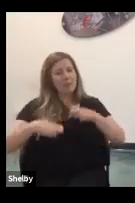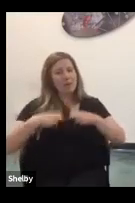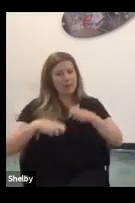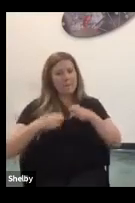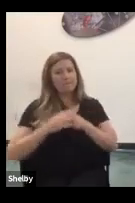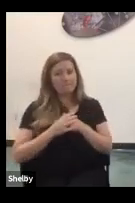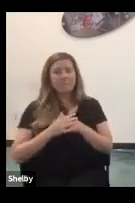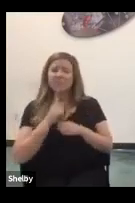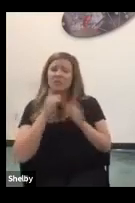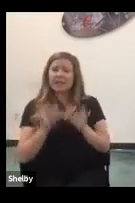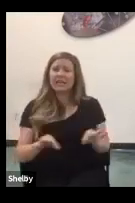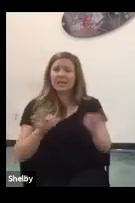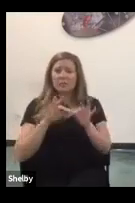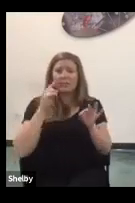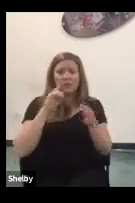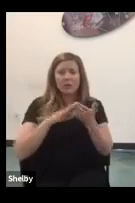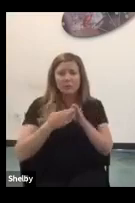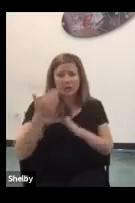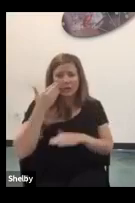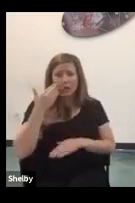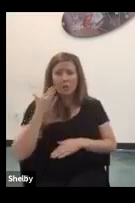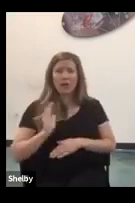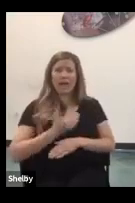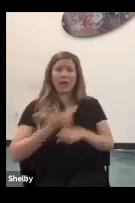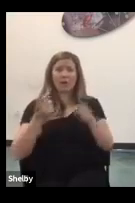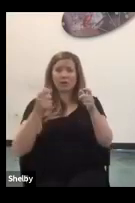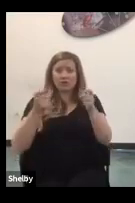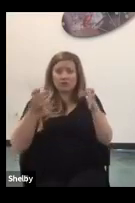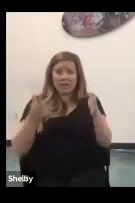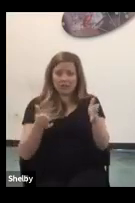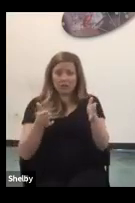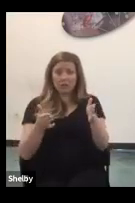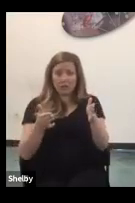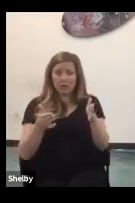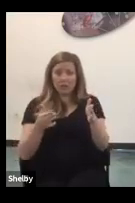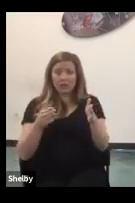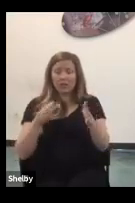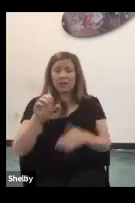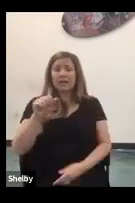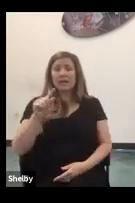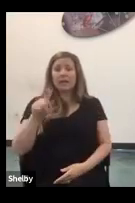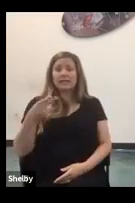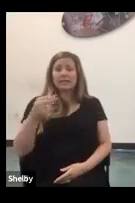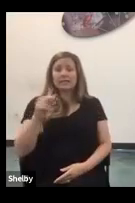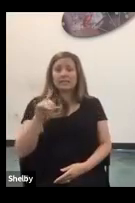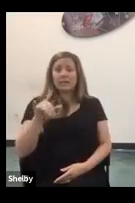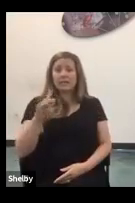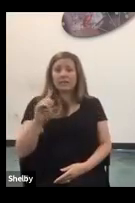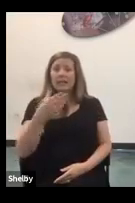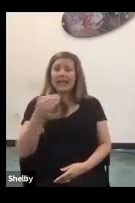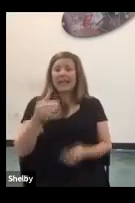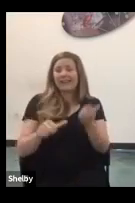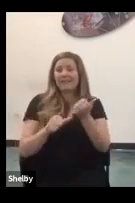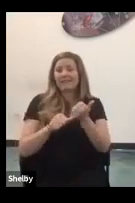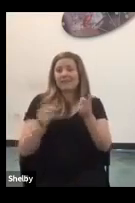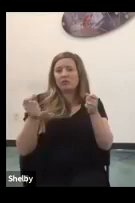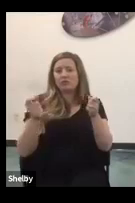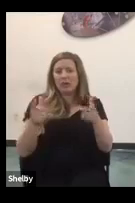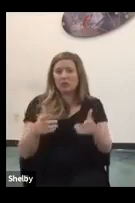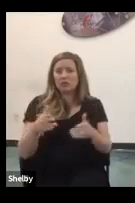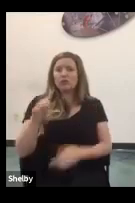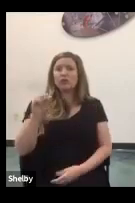know that, our director and assistant director, Stephanie and Scott, are really looking at just